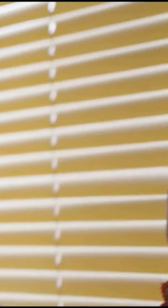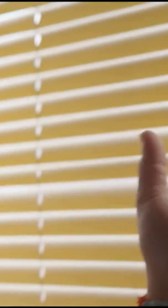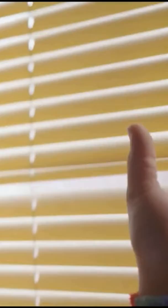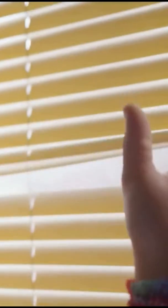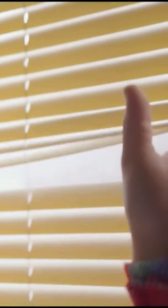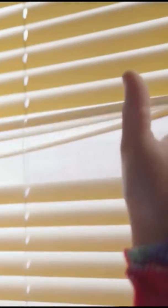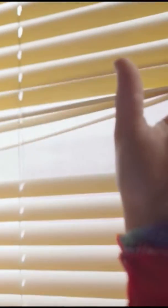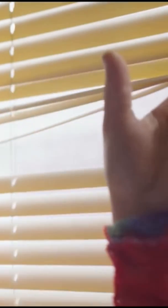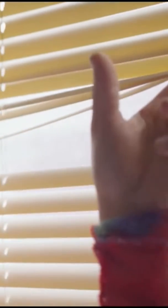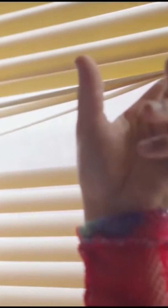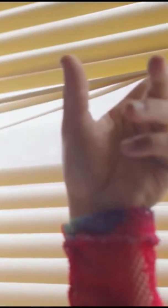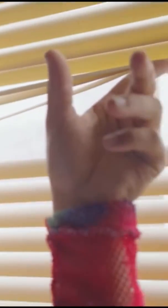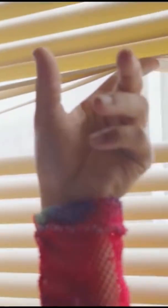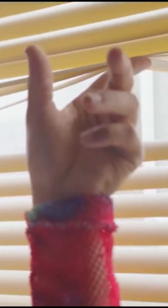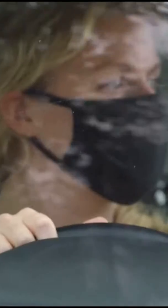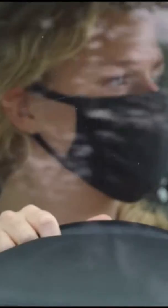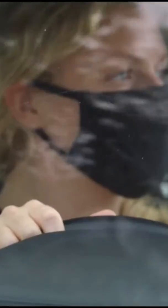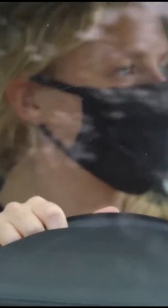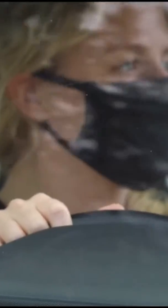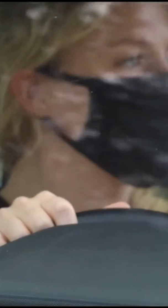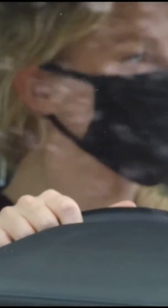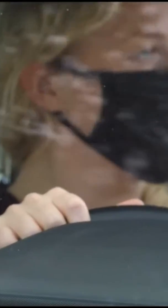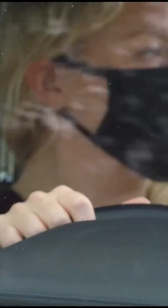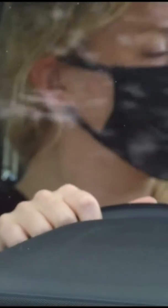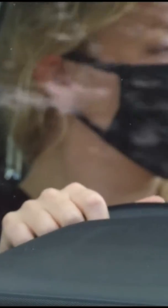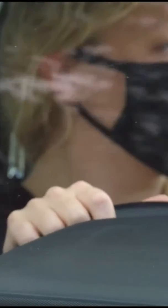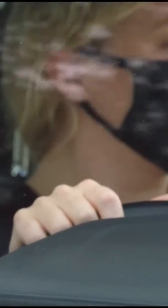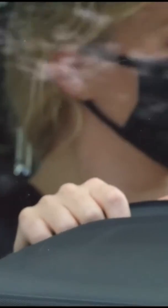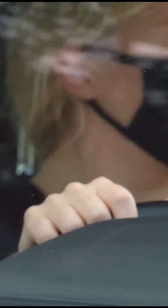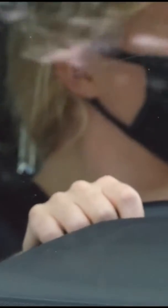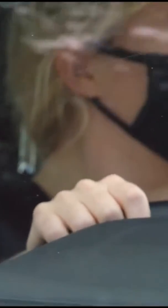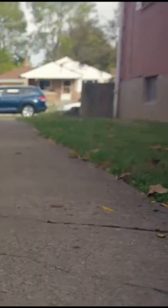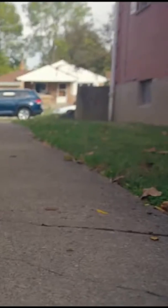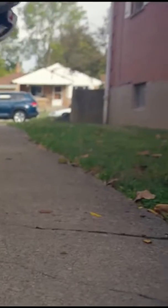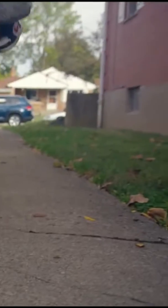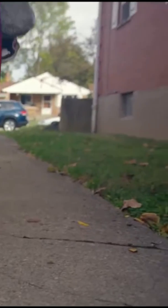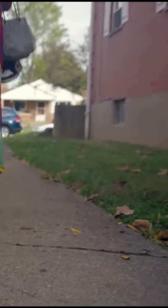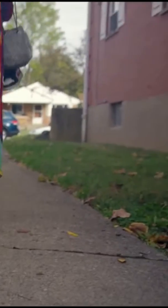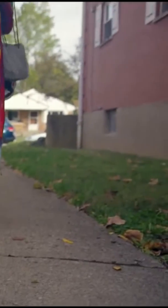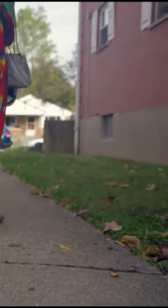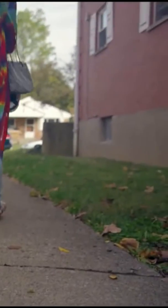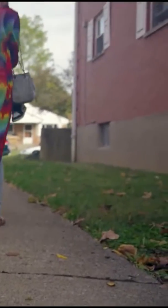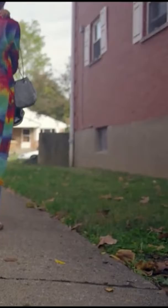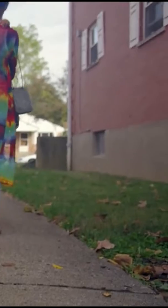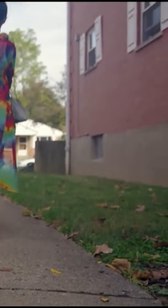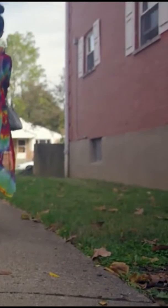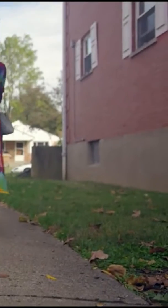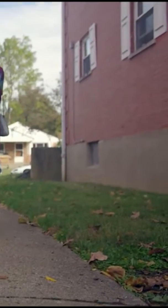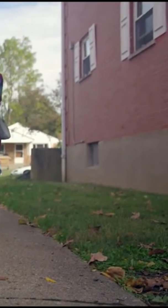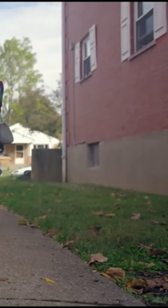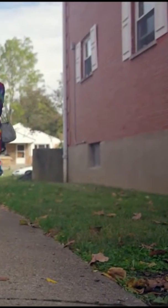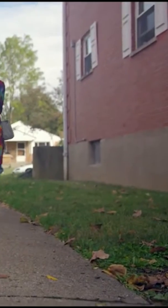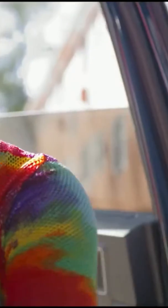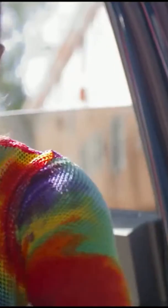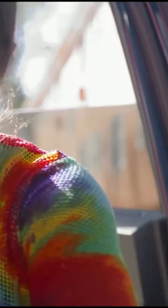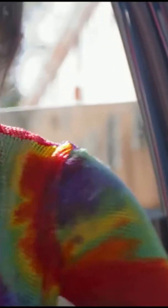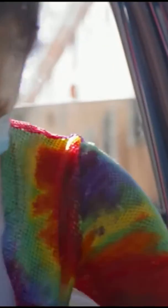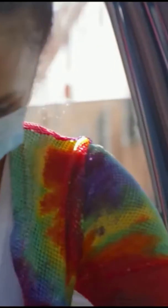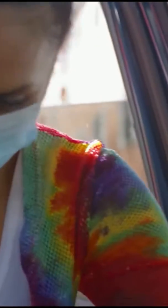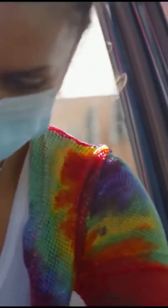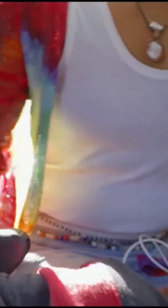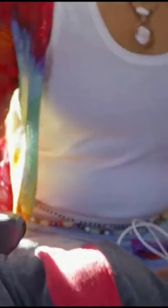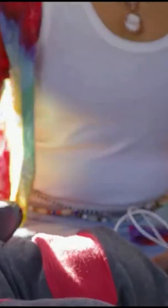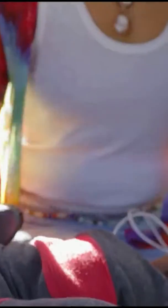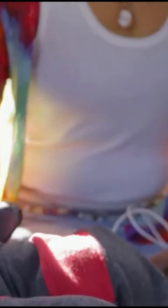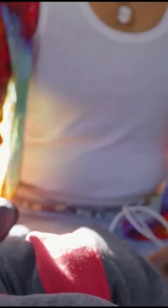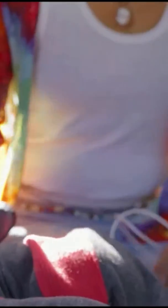Once I received the Lyft services through CareSource, it was a big difference. Now I got this private ride. They're on